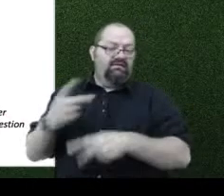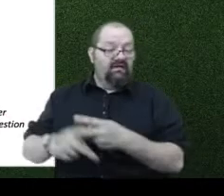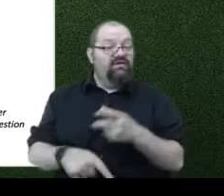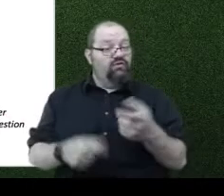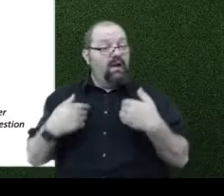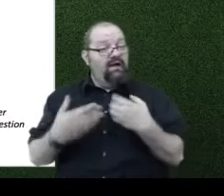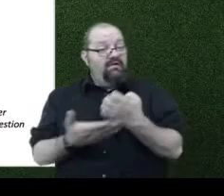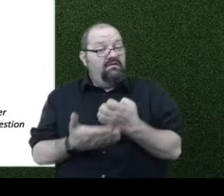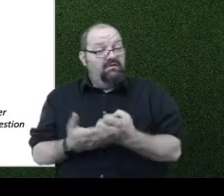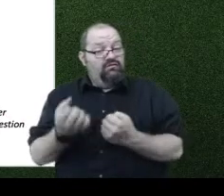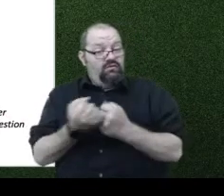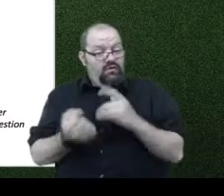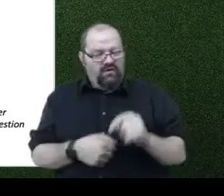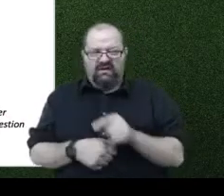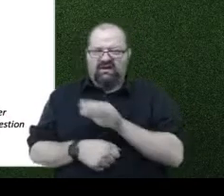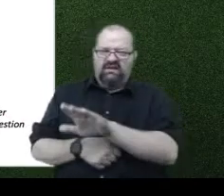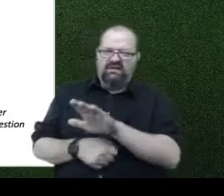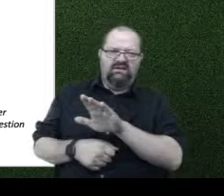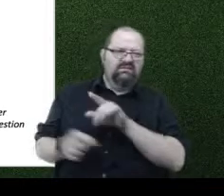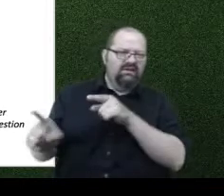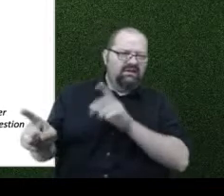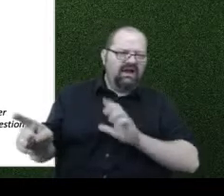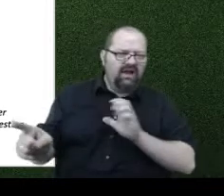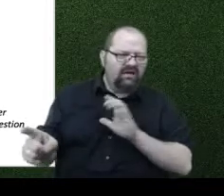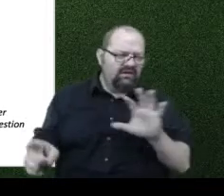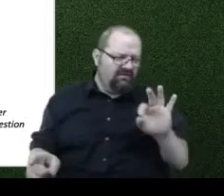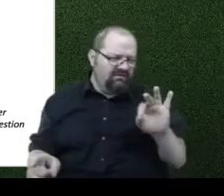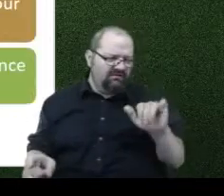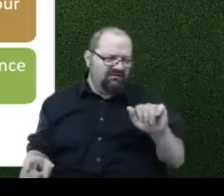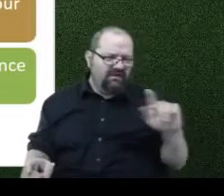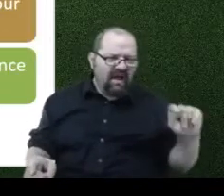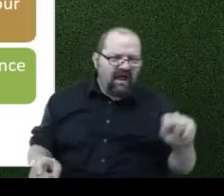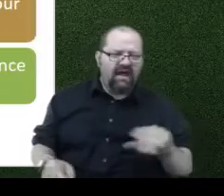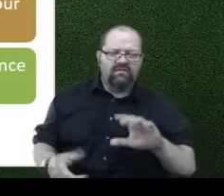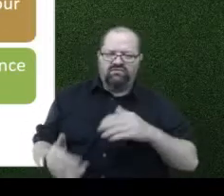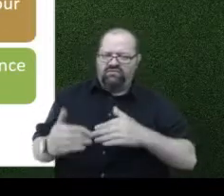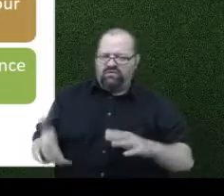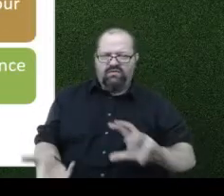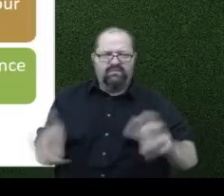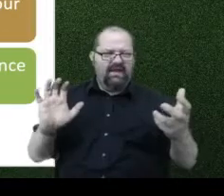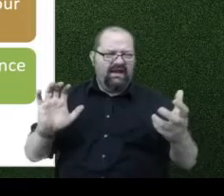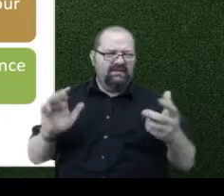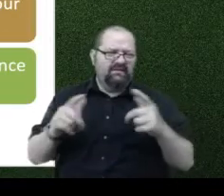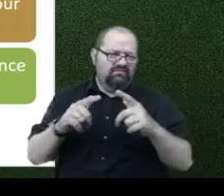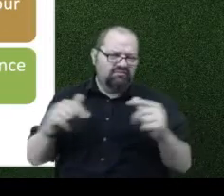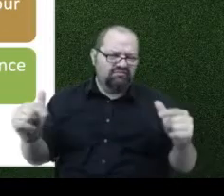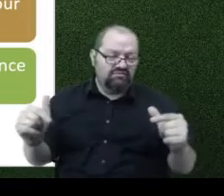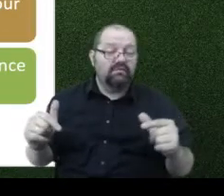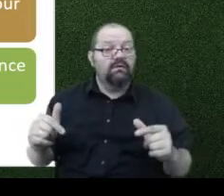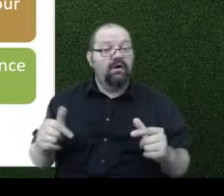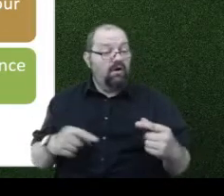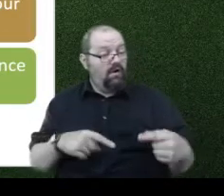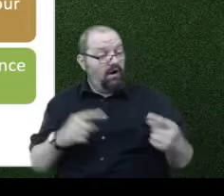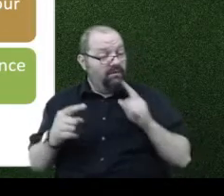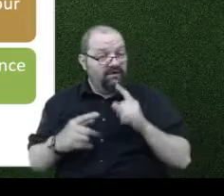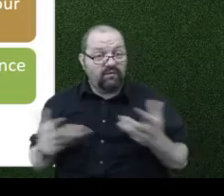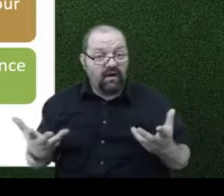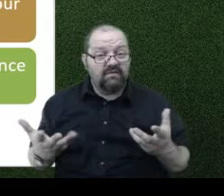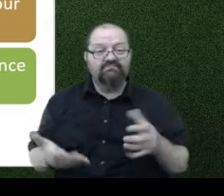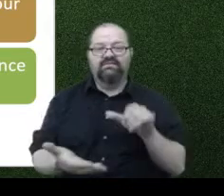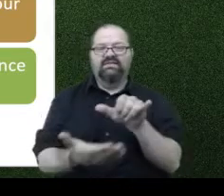character is fat, his room is messy, etc. That's all argument is. It's your